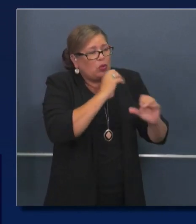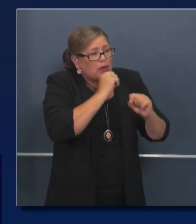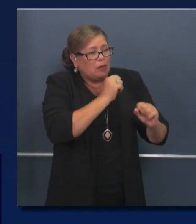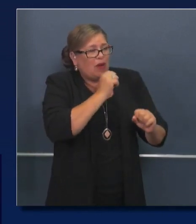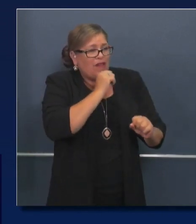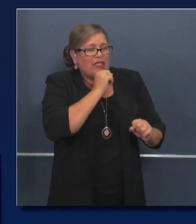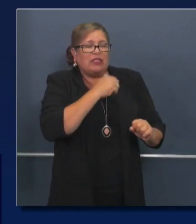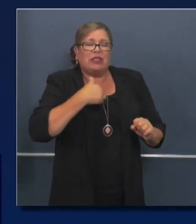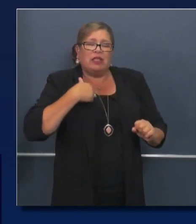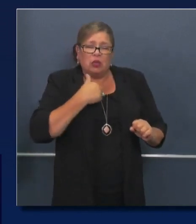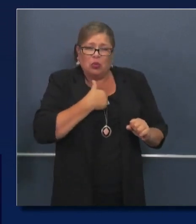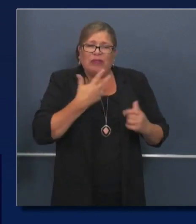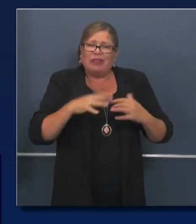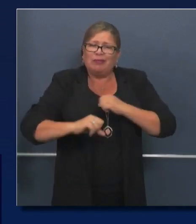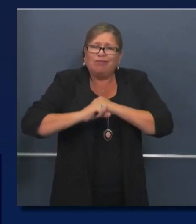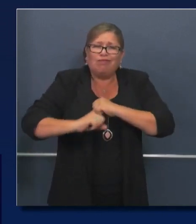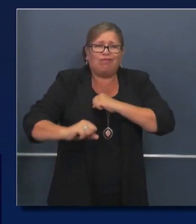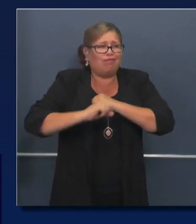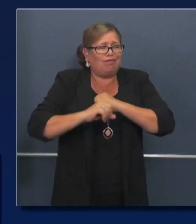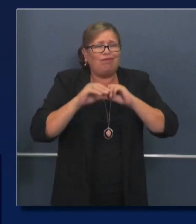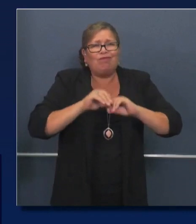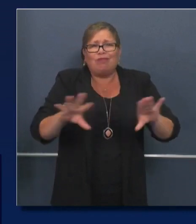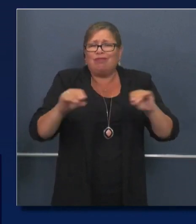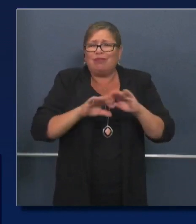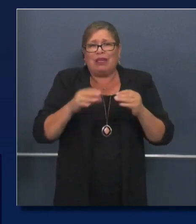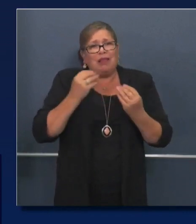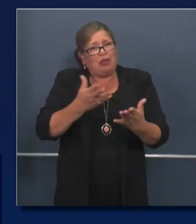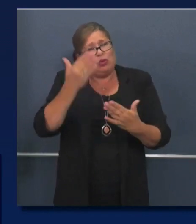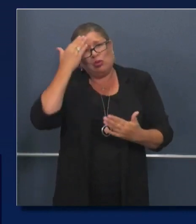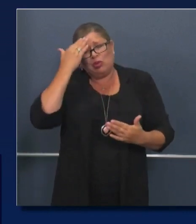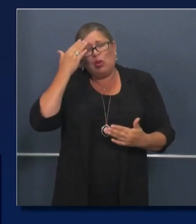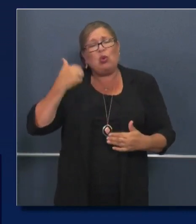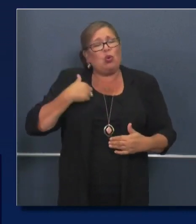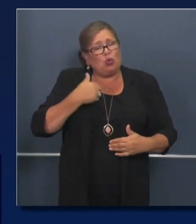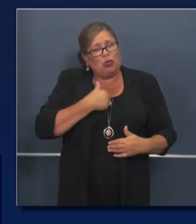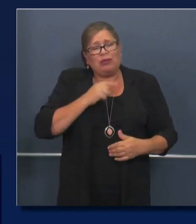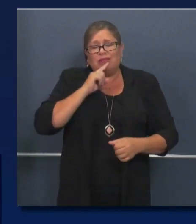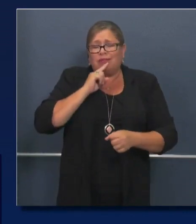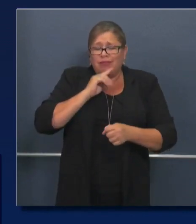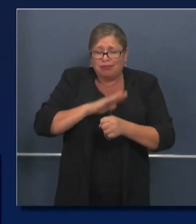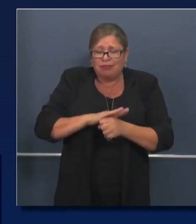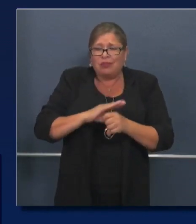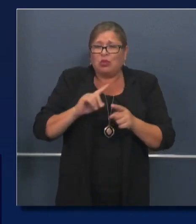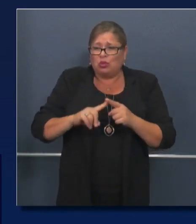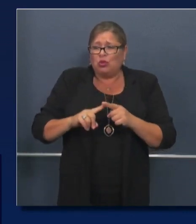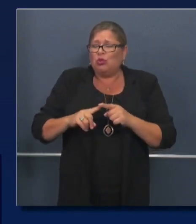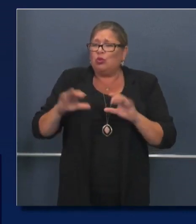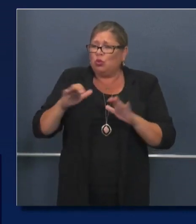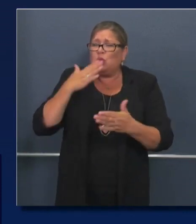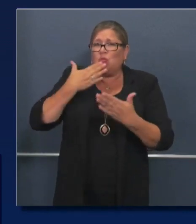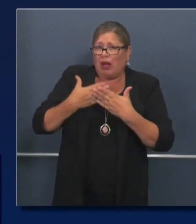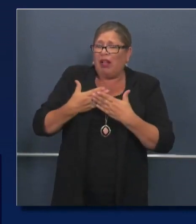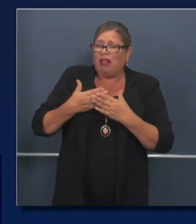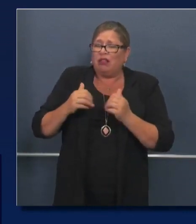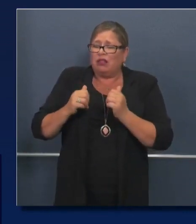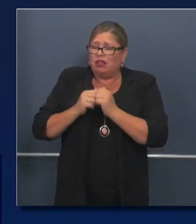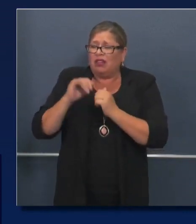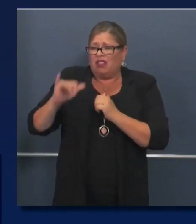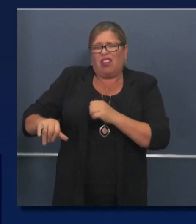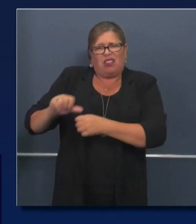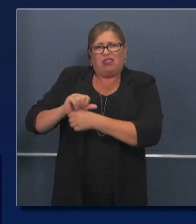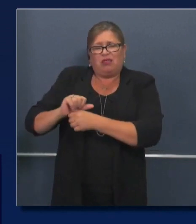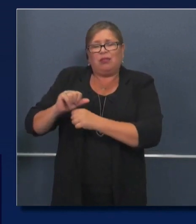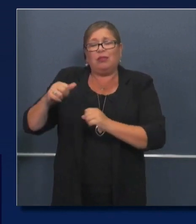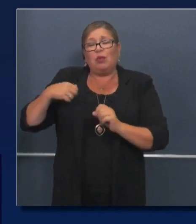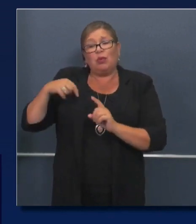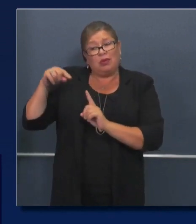putting out in this space, and I want folks to know we're making progress. We're fulfilling our commitment in this space as well, and we're doing it with an eye